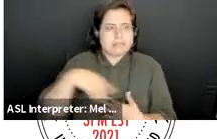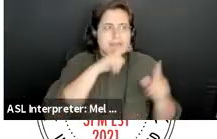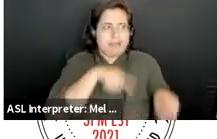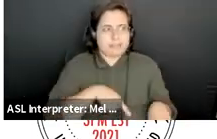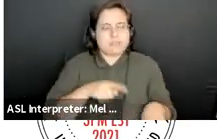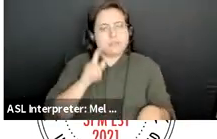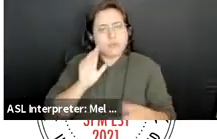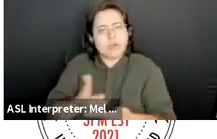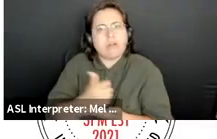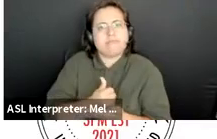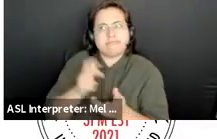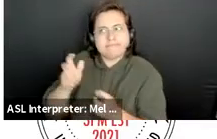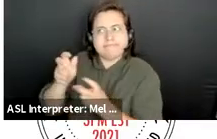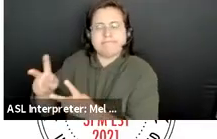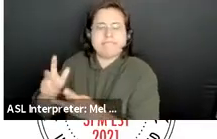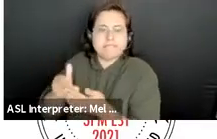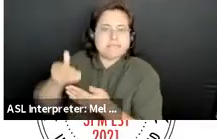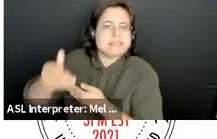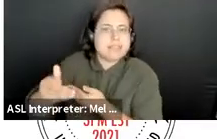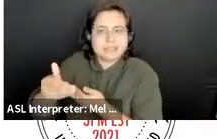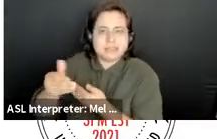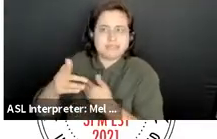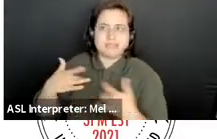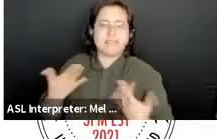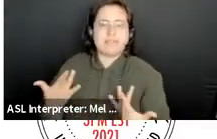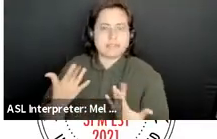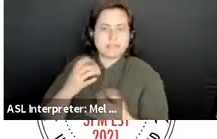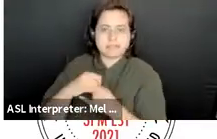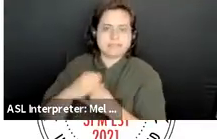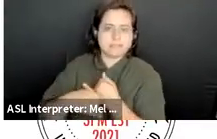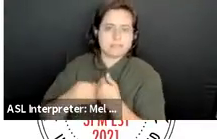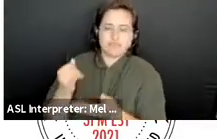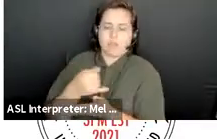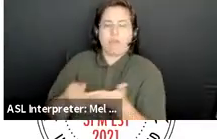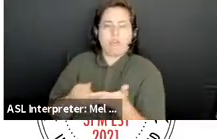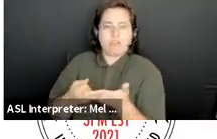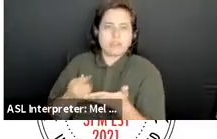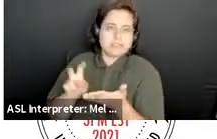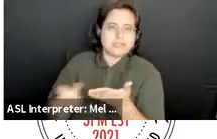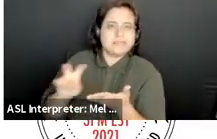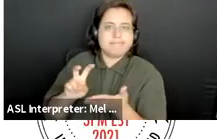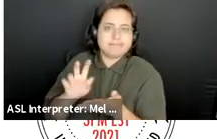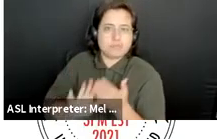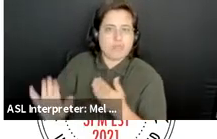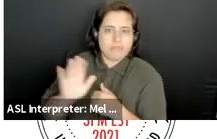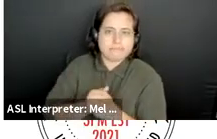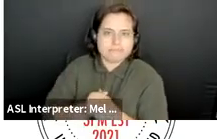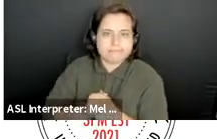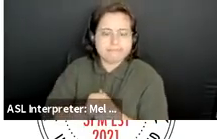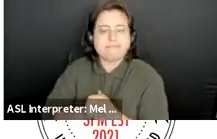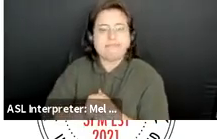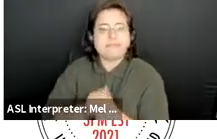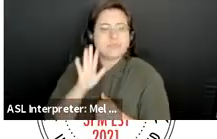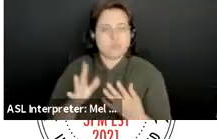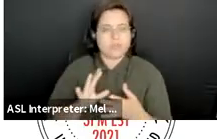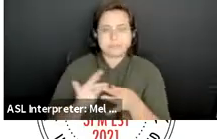from Abroad and in future learning events. So now we just want to go over what we will be covering today,